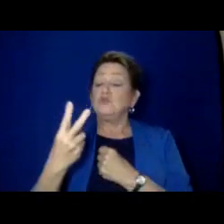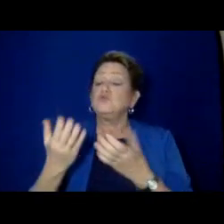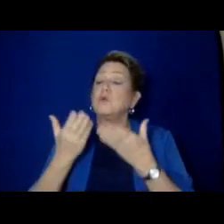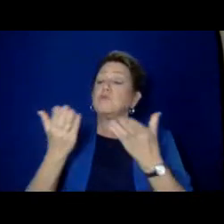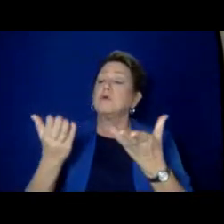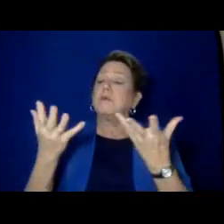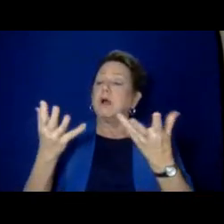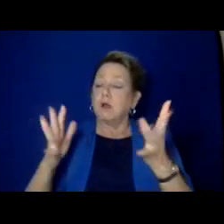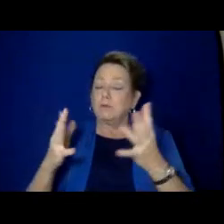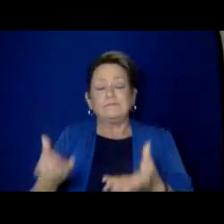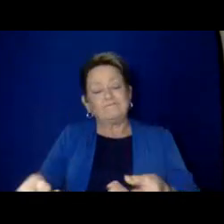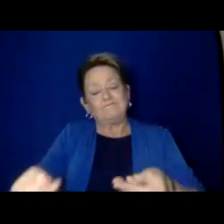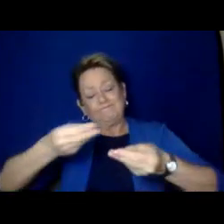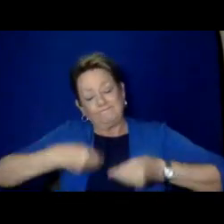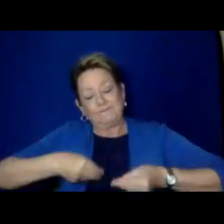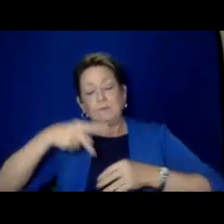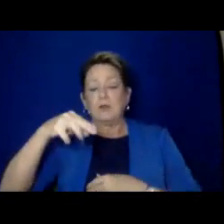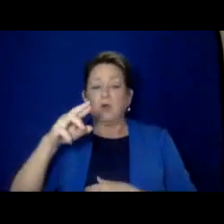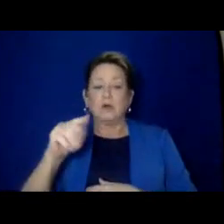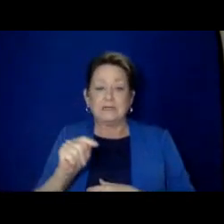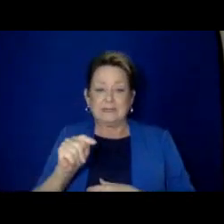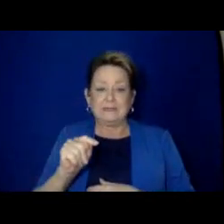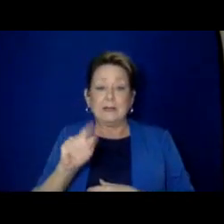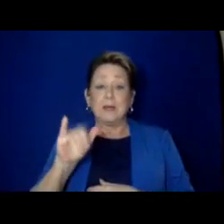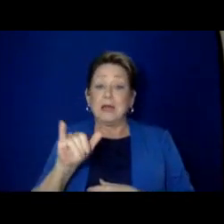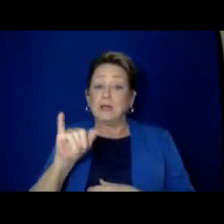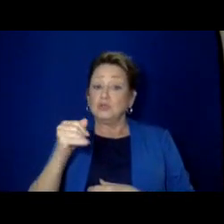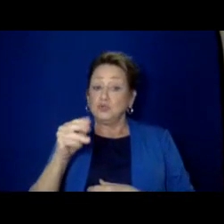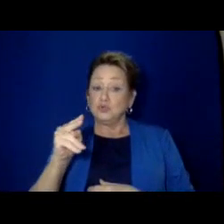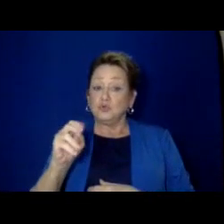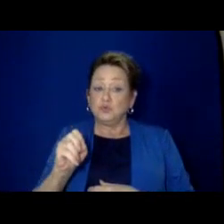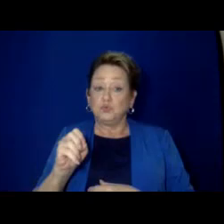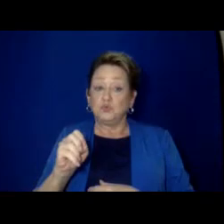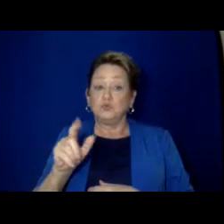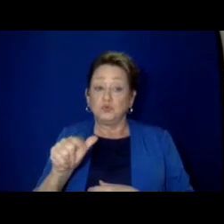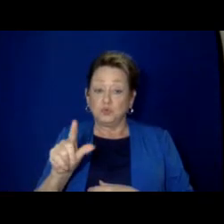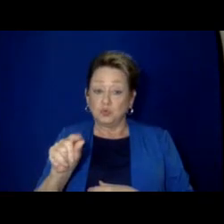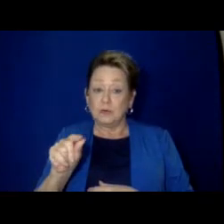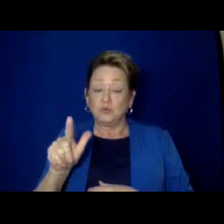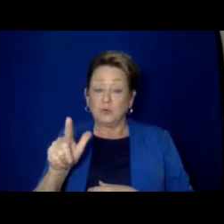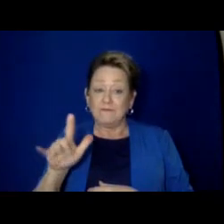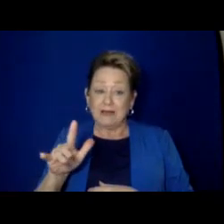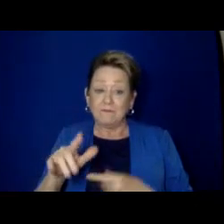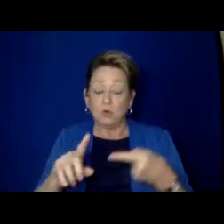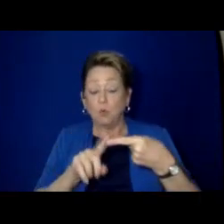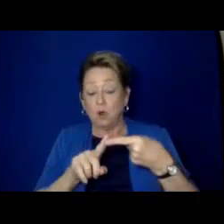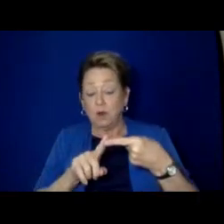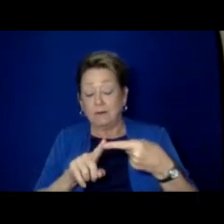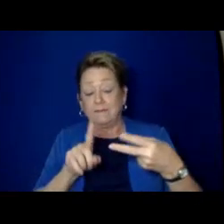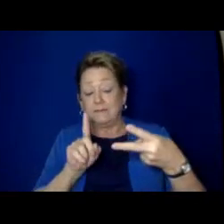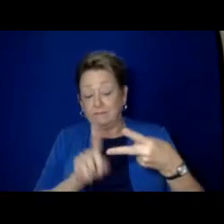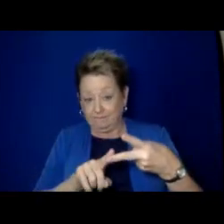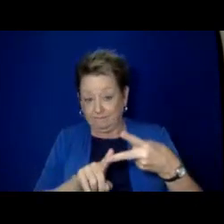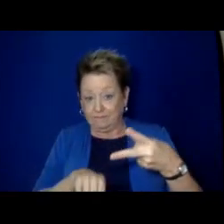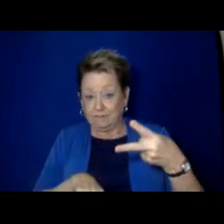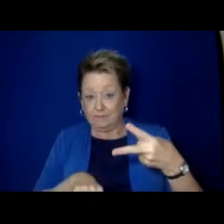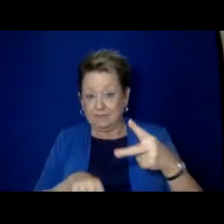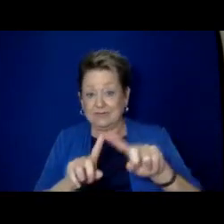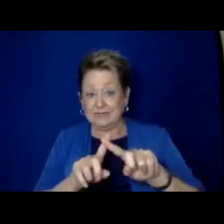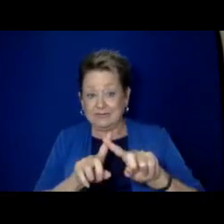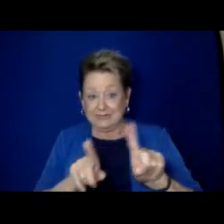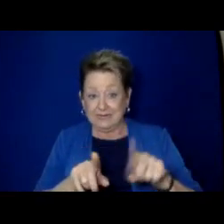by the due date on June 9th, 2025. 1 proposal from DSS Plus Transportation and 1 proposal from K&J Safety